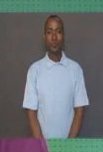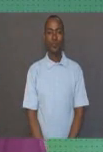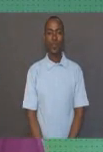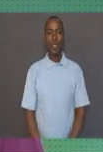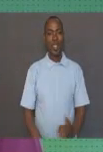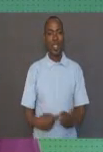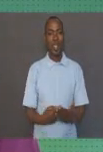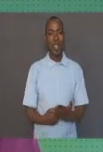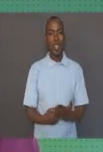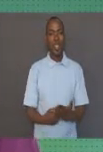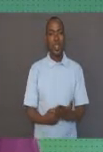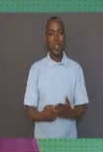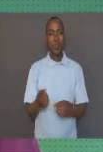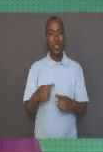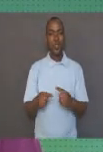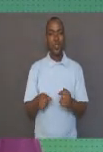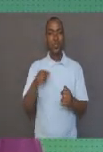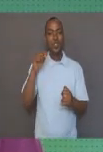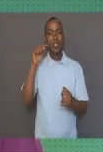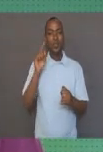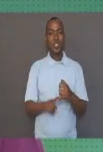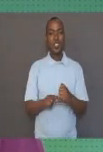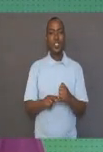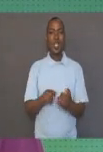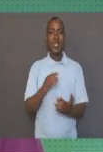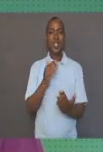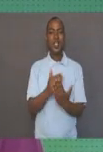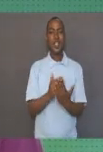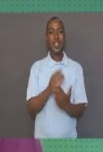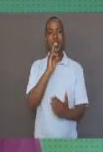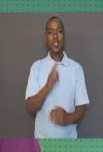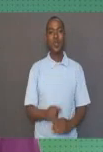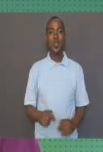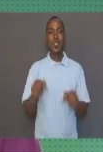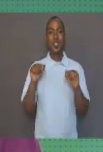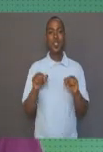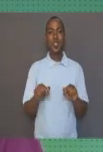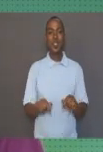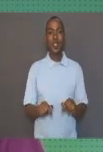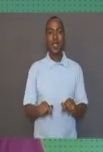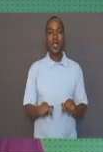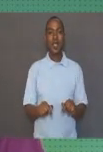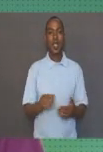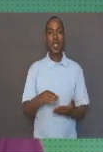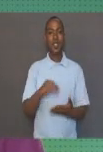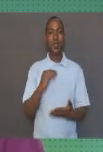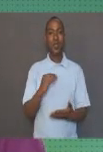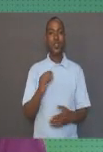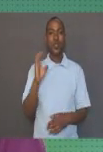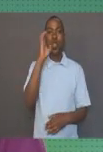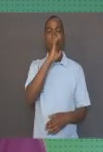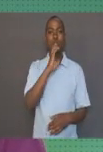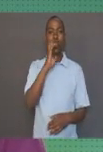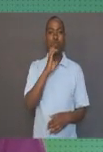This brings us to the end of our lesson. Today, we started to learn about